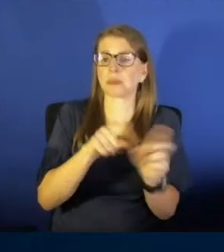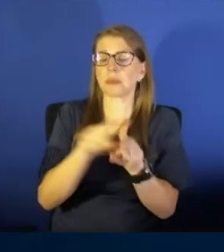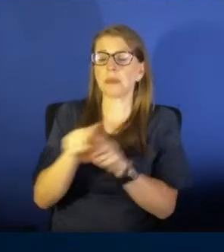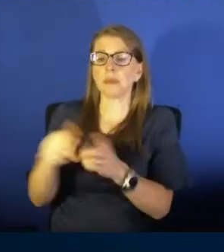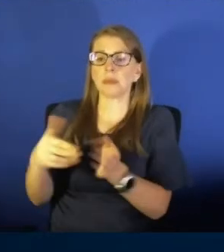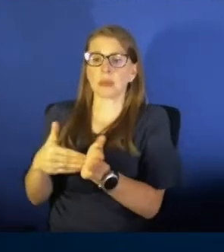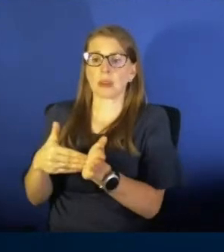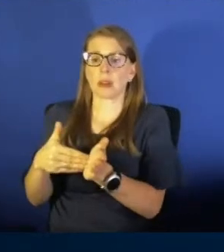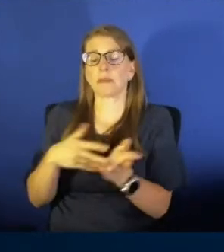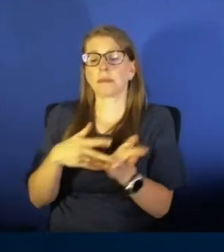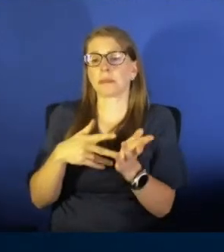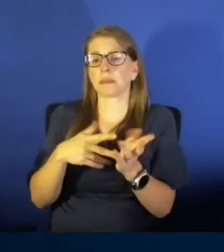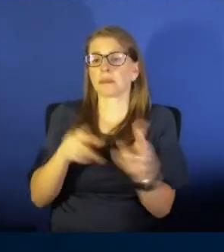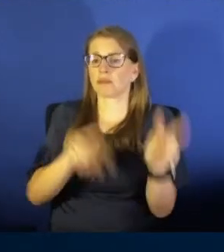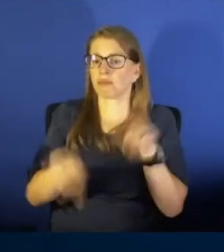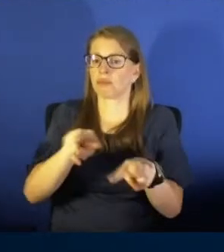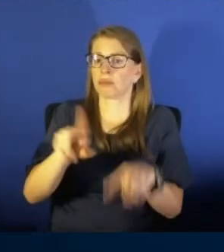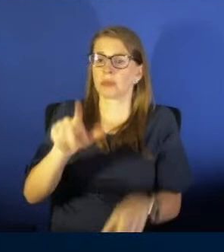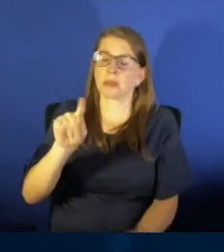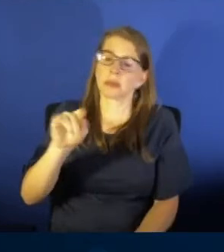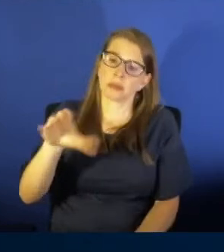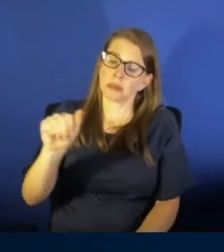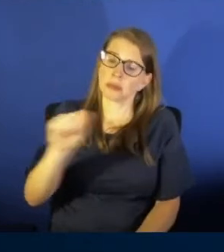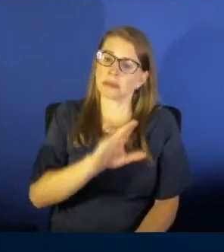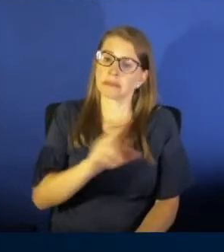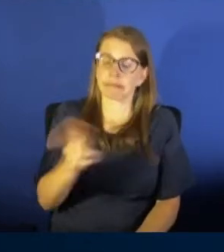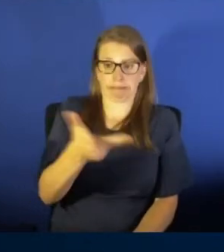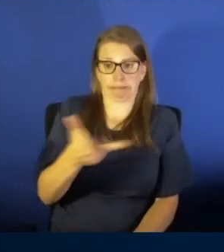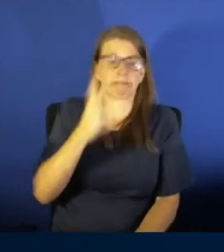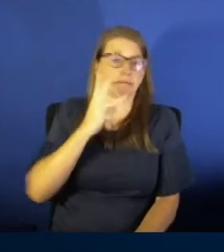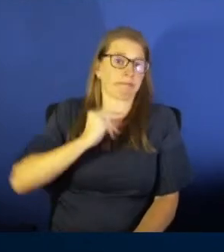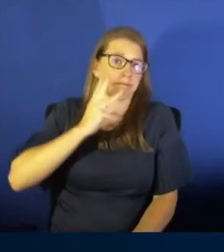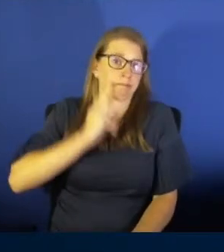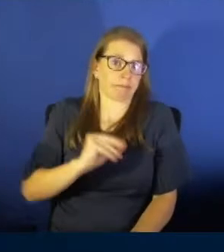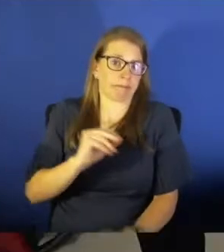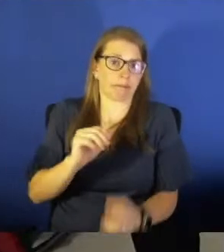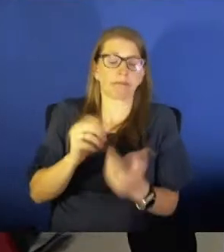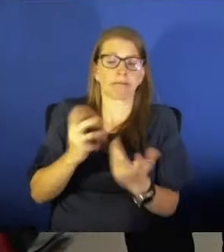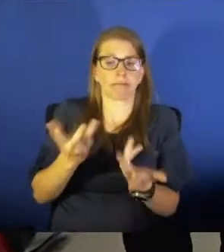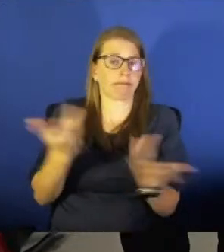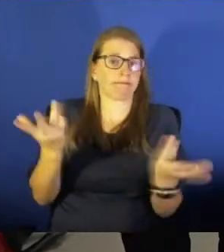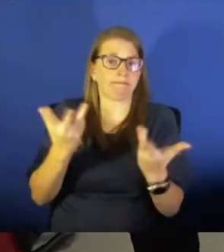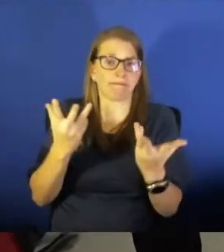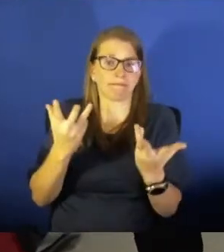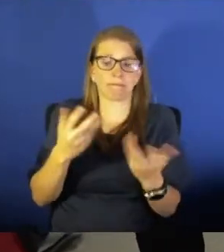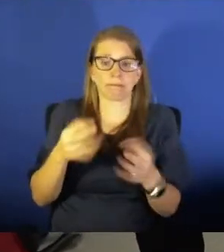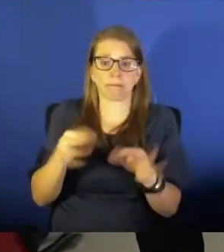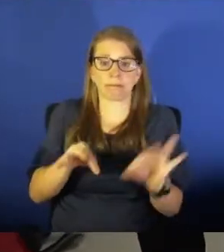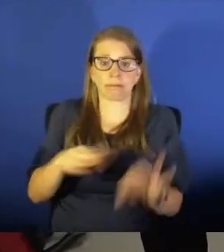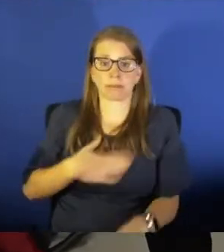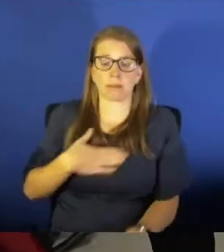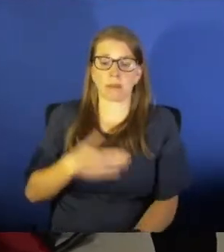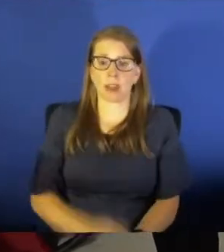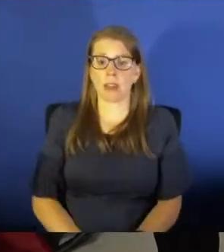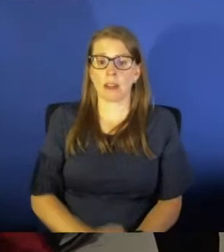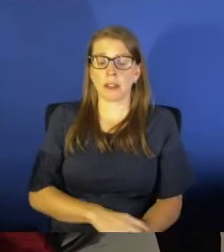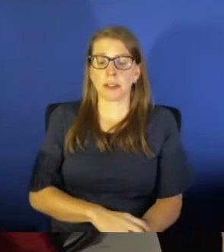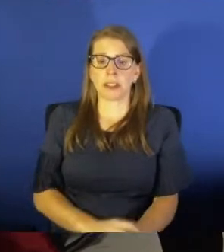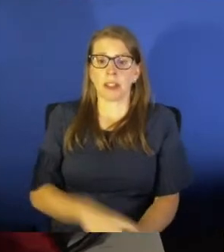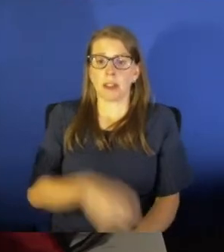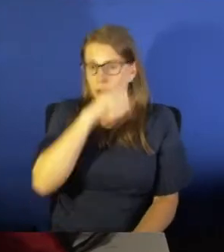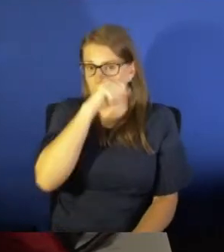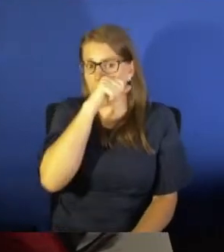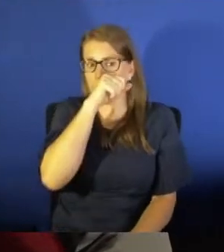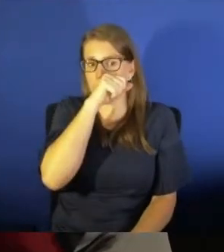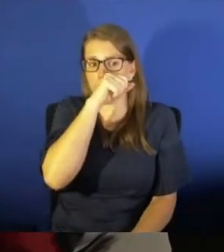this was like for them and the experience with Leticia. This was, I'd like to call them, if we can, the